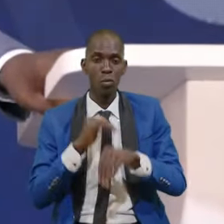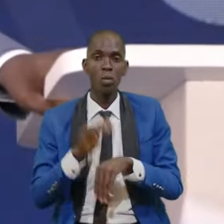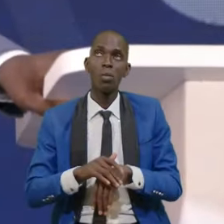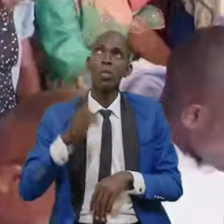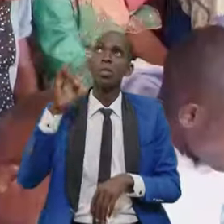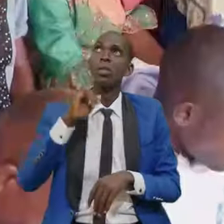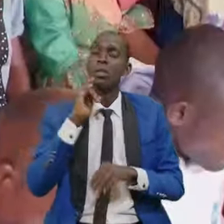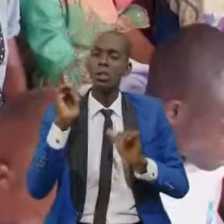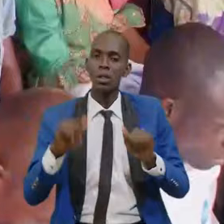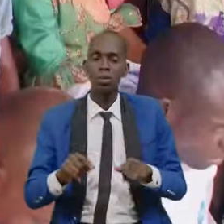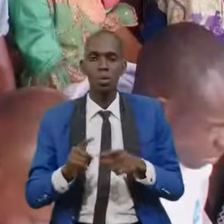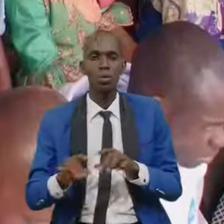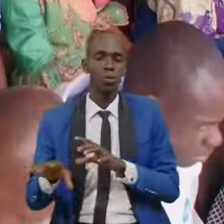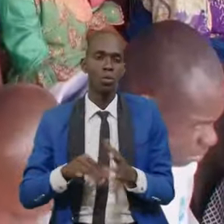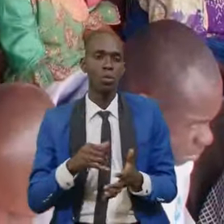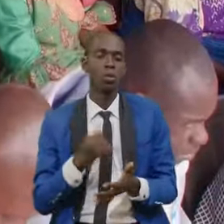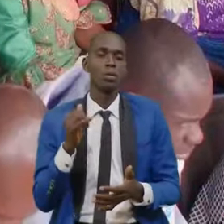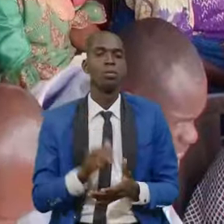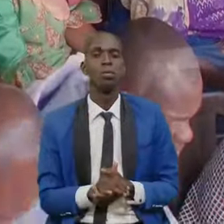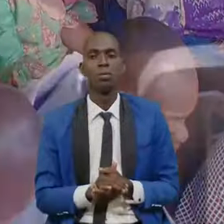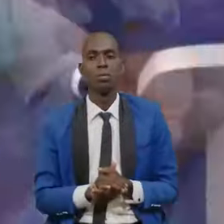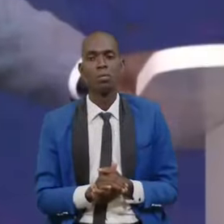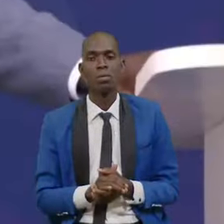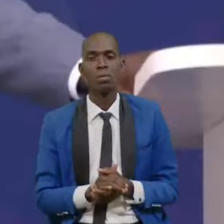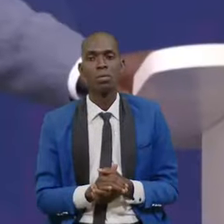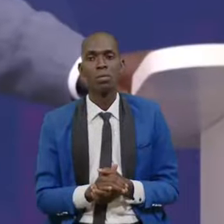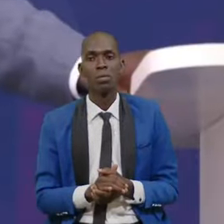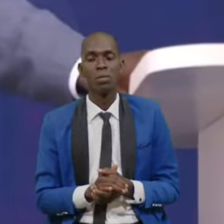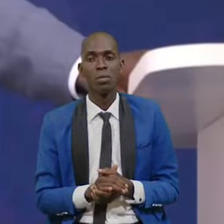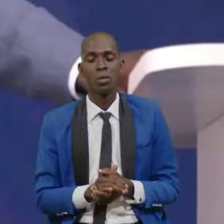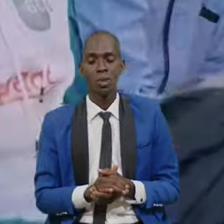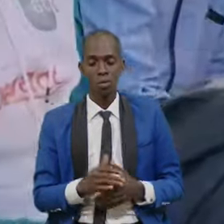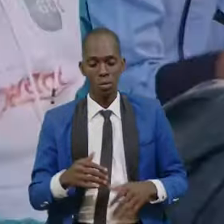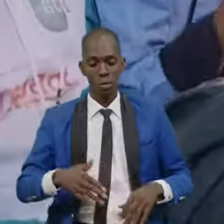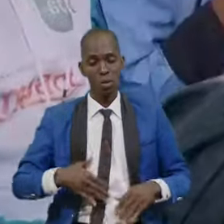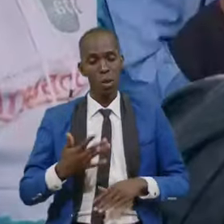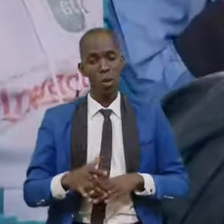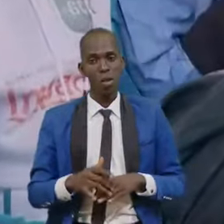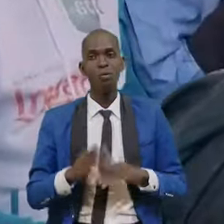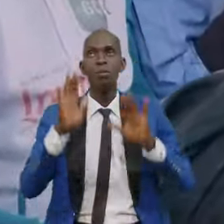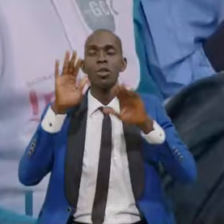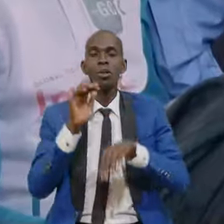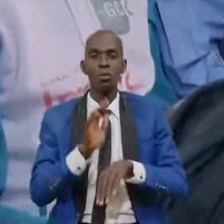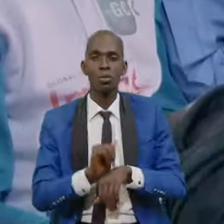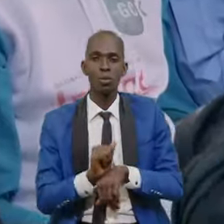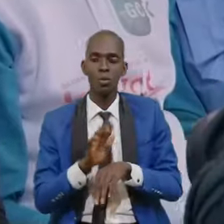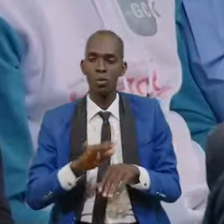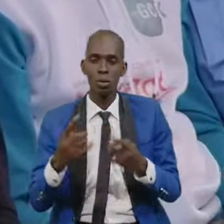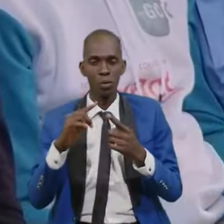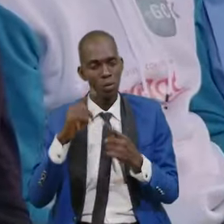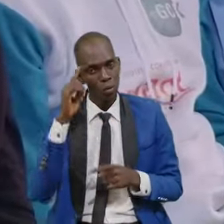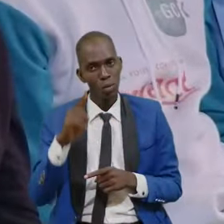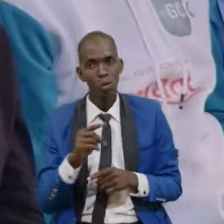to perform. Yeah. Barren, miracle children are coming. Yeah. Fruitless,